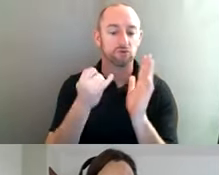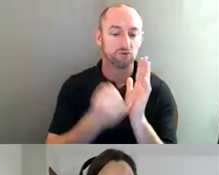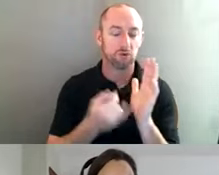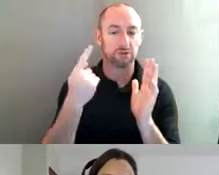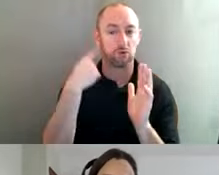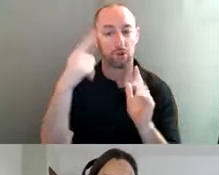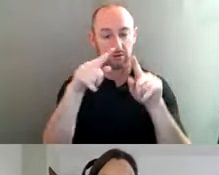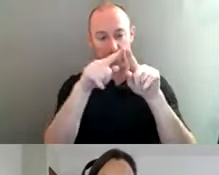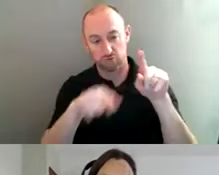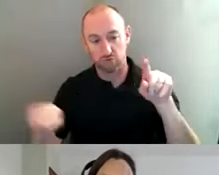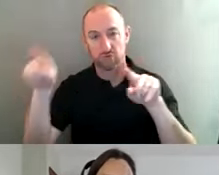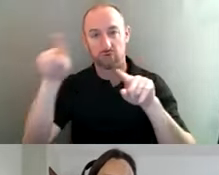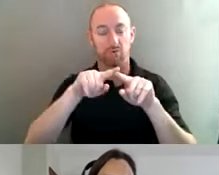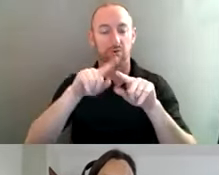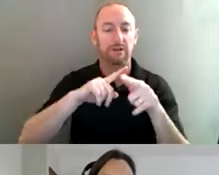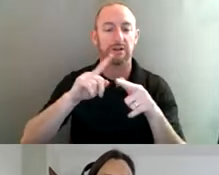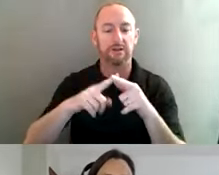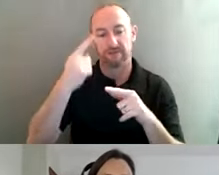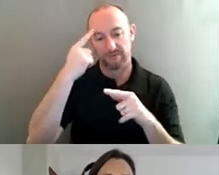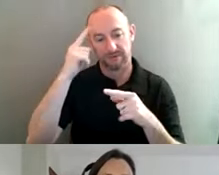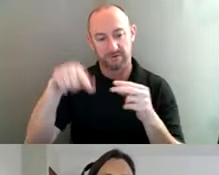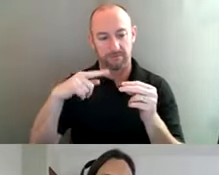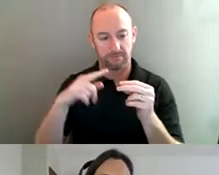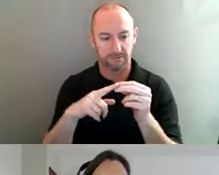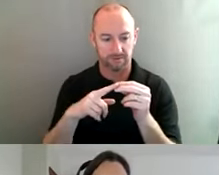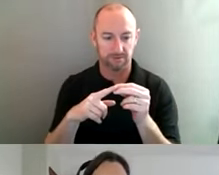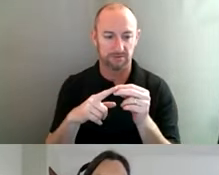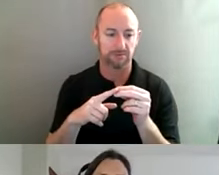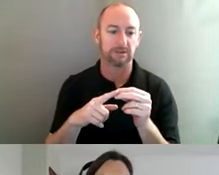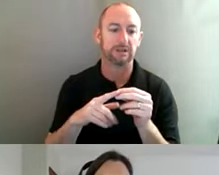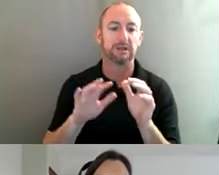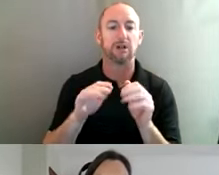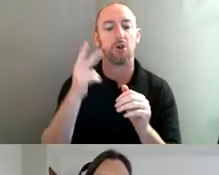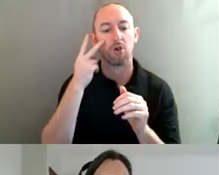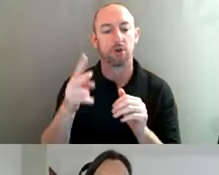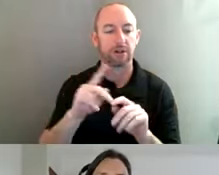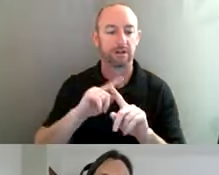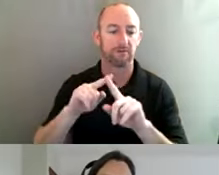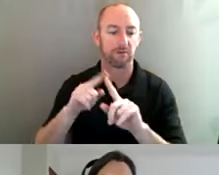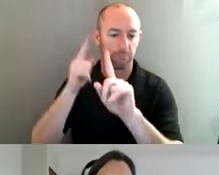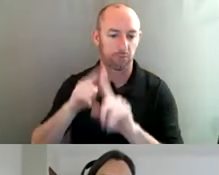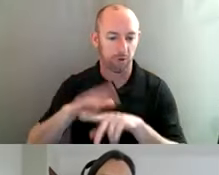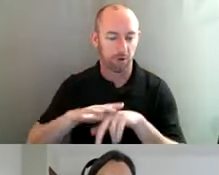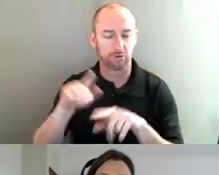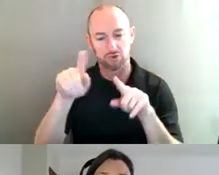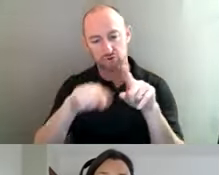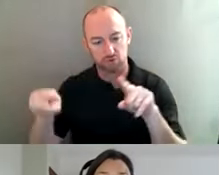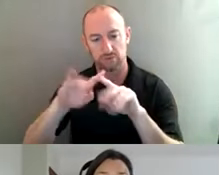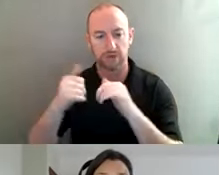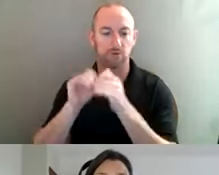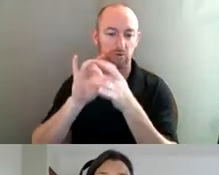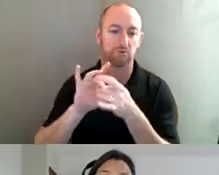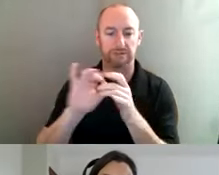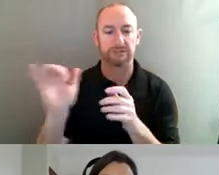circular to people, and then to think about, you know, let's look at different points on this circle and where they correspond to those